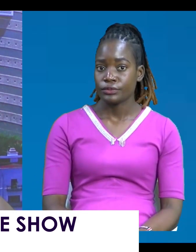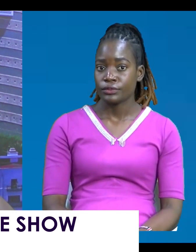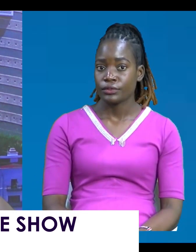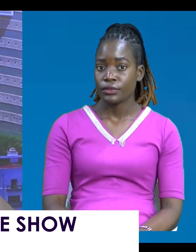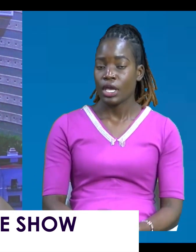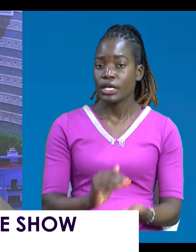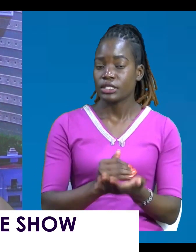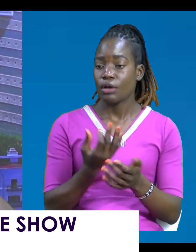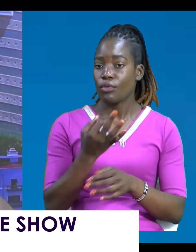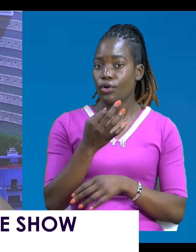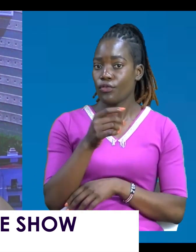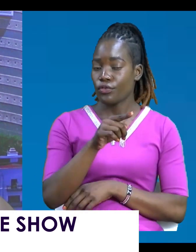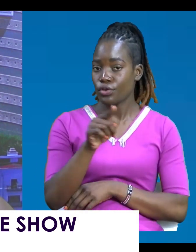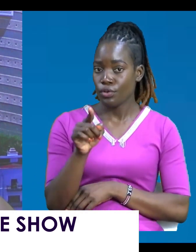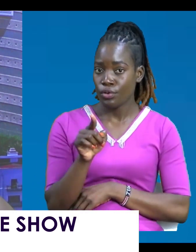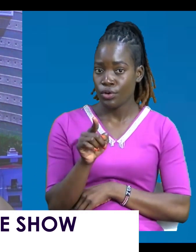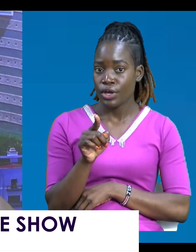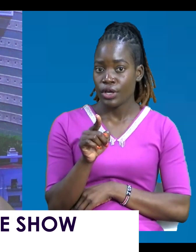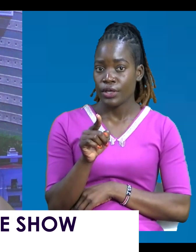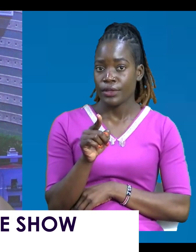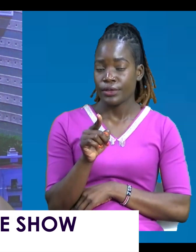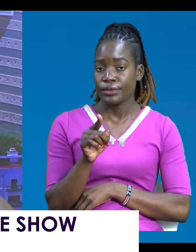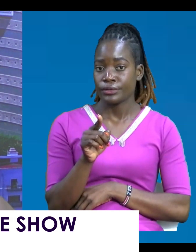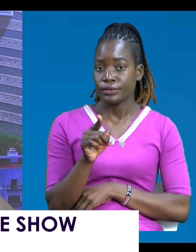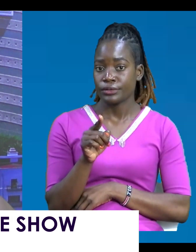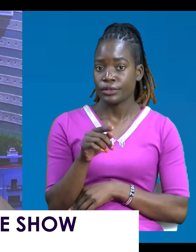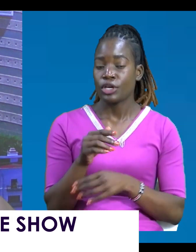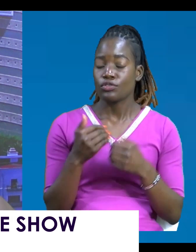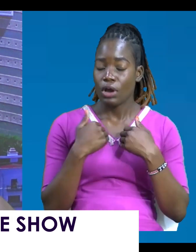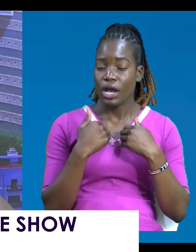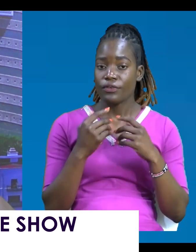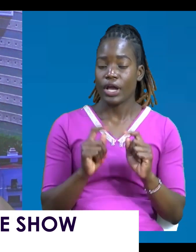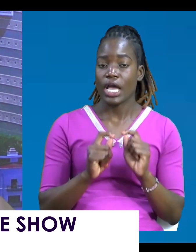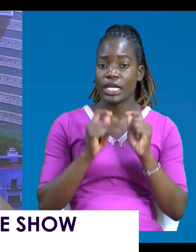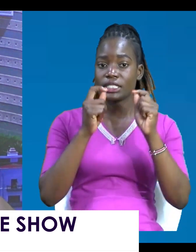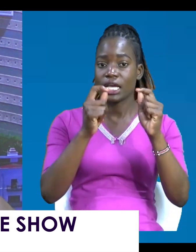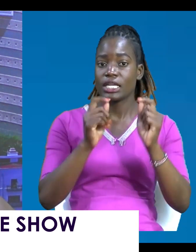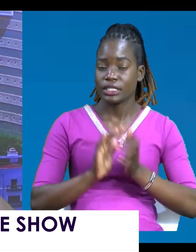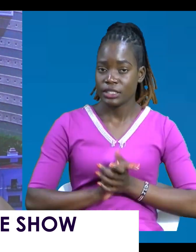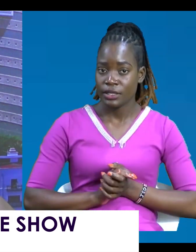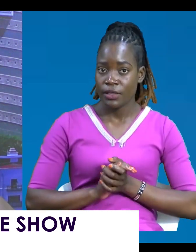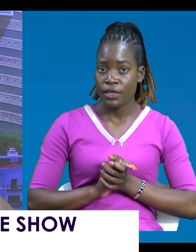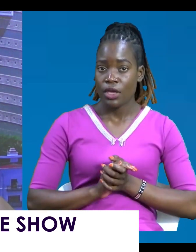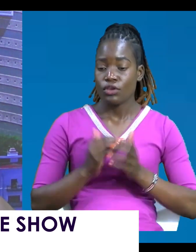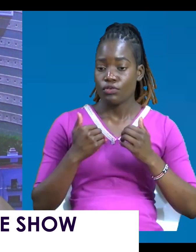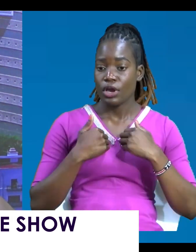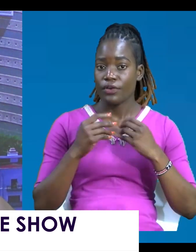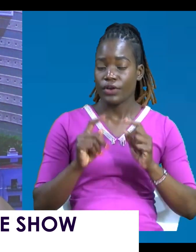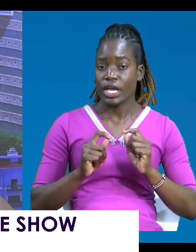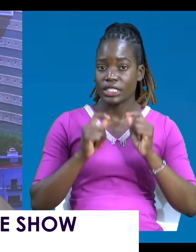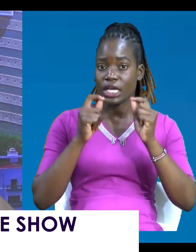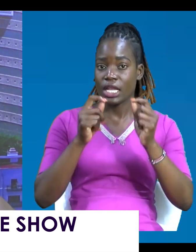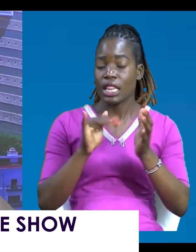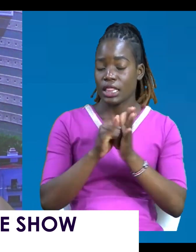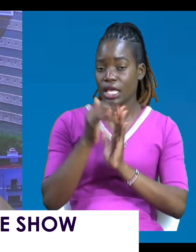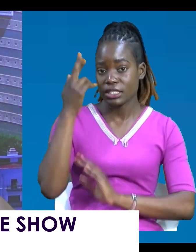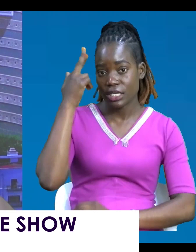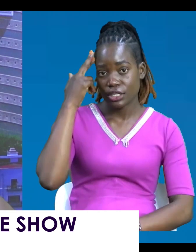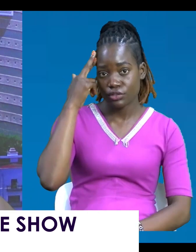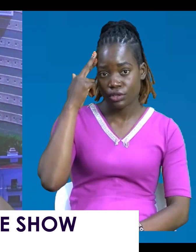Some of you, you're just containing a talent. You're a talent container. That's